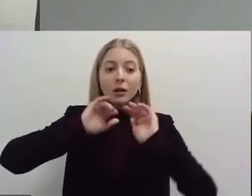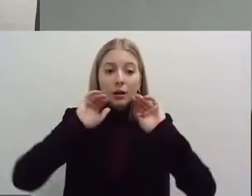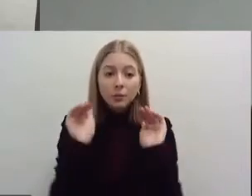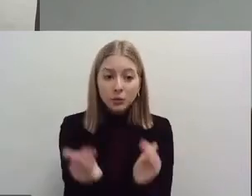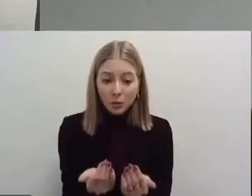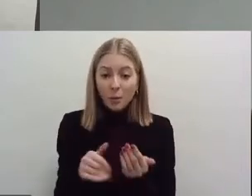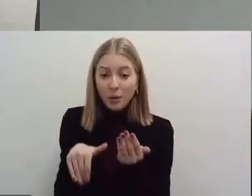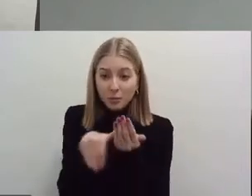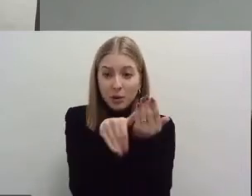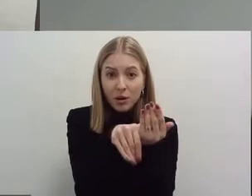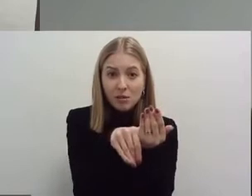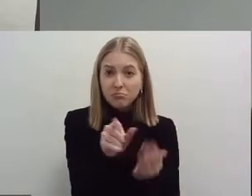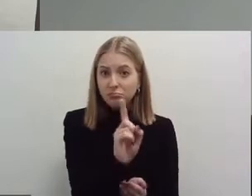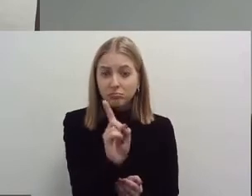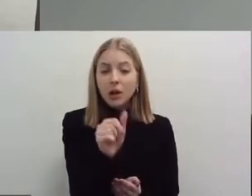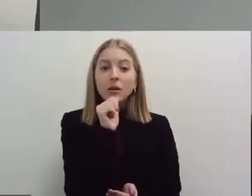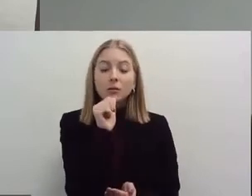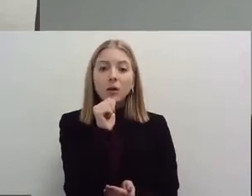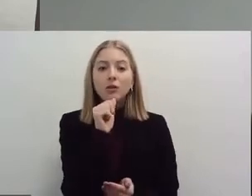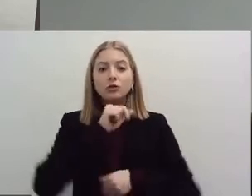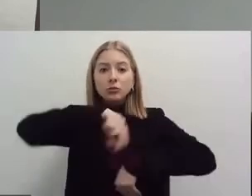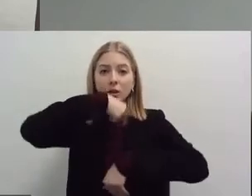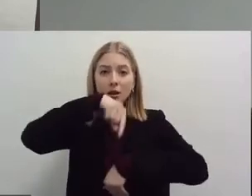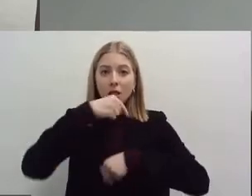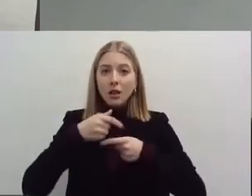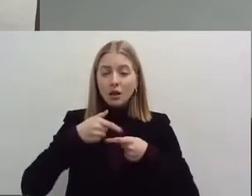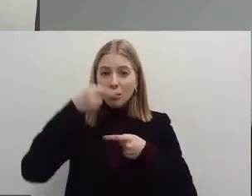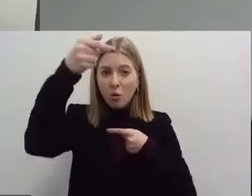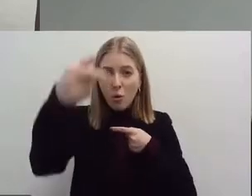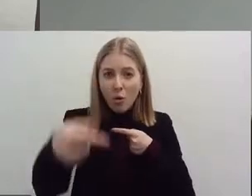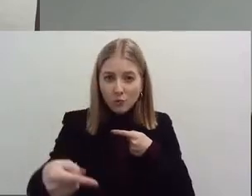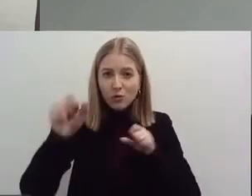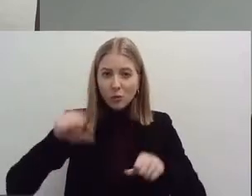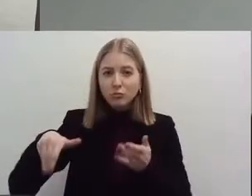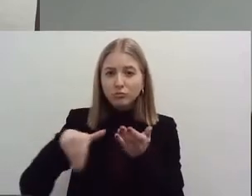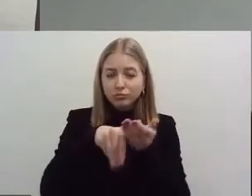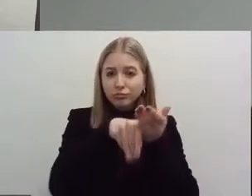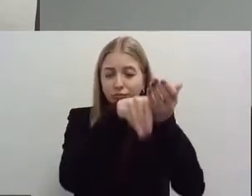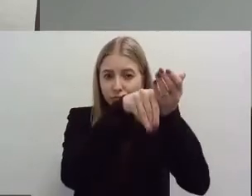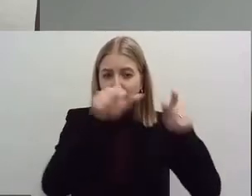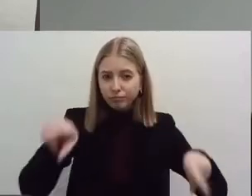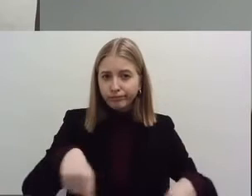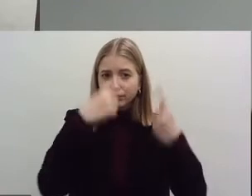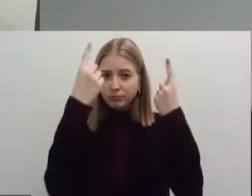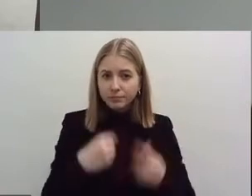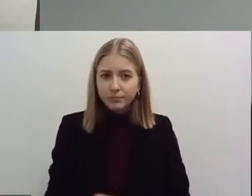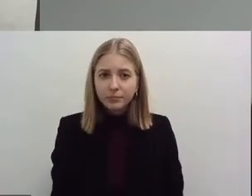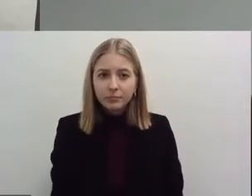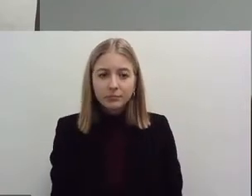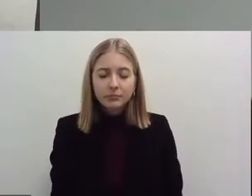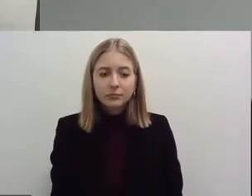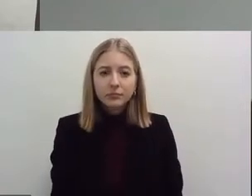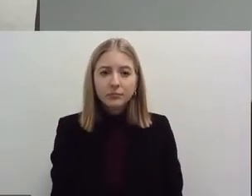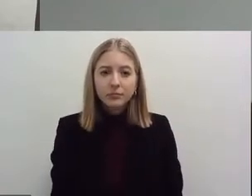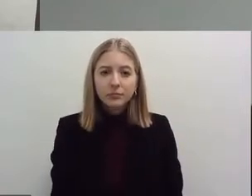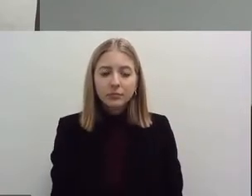is something that is highly important. It might seem not something important in the short term, but it's actually the long term is very important, because it's actually